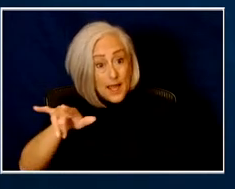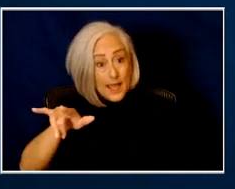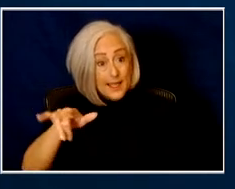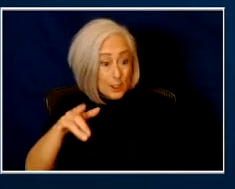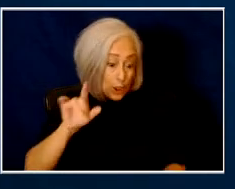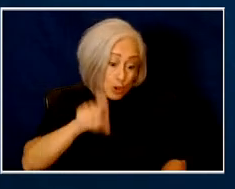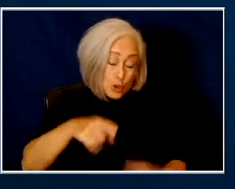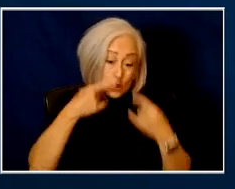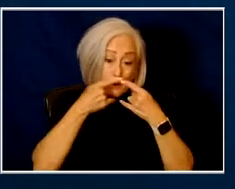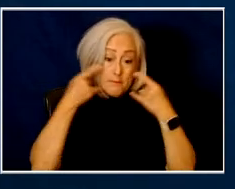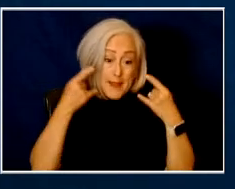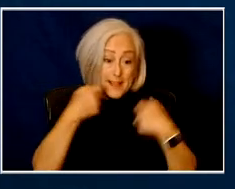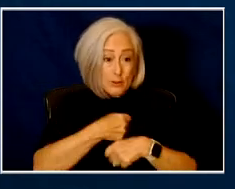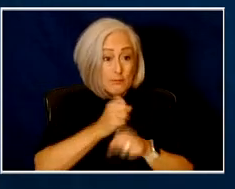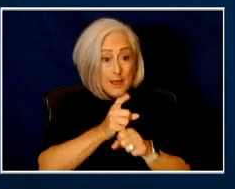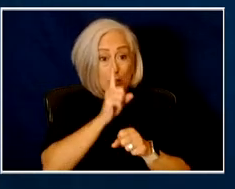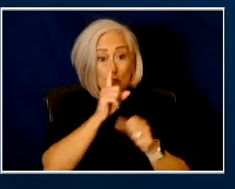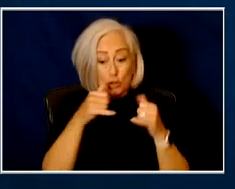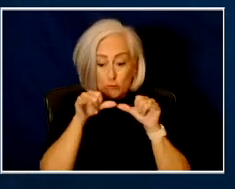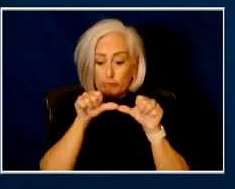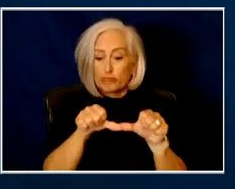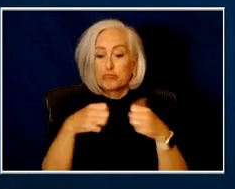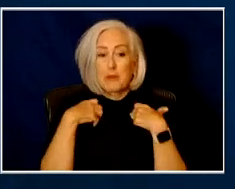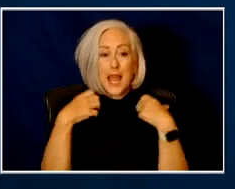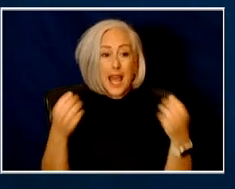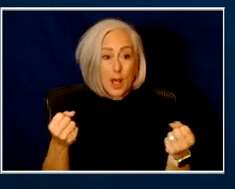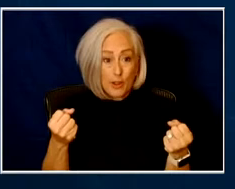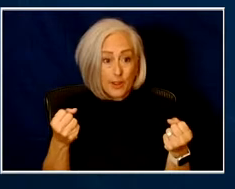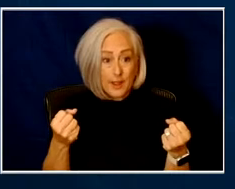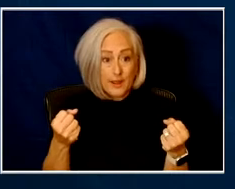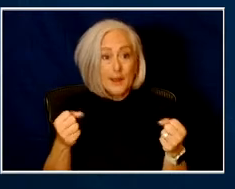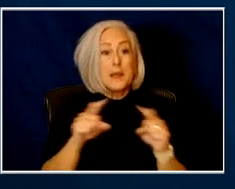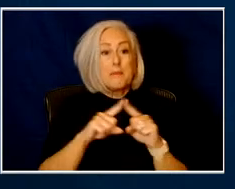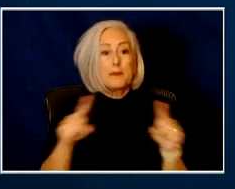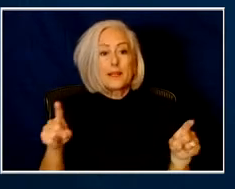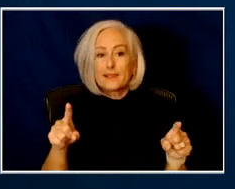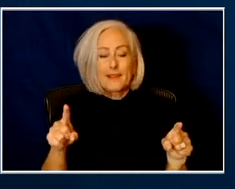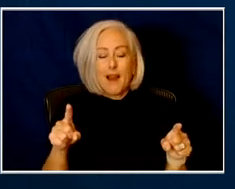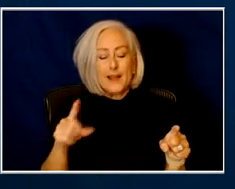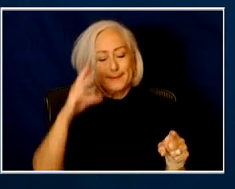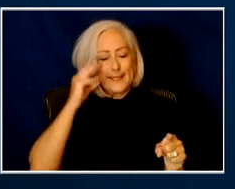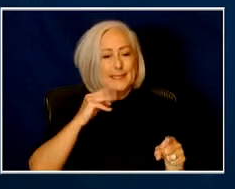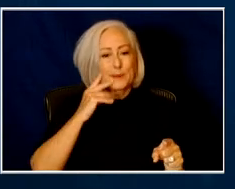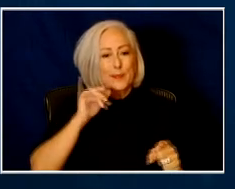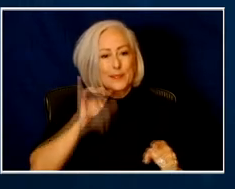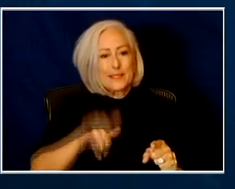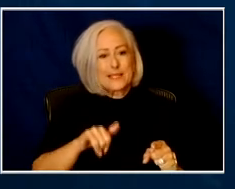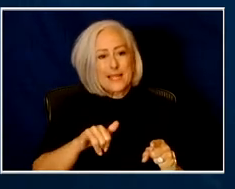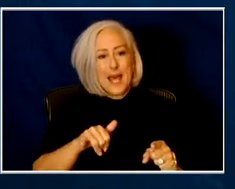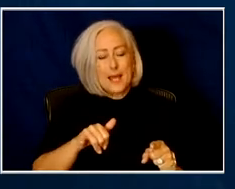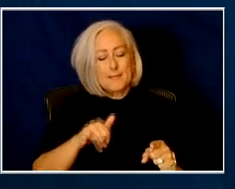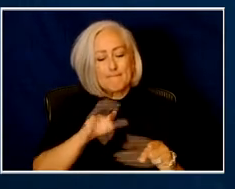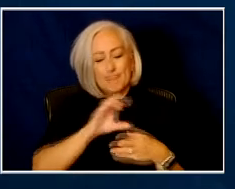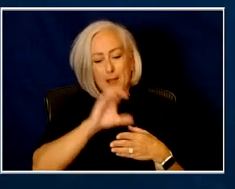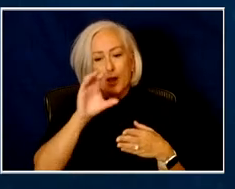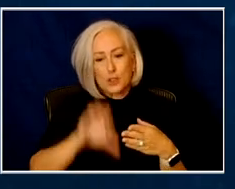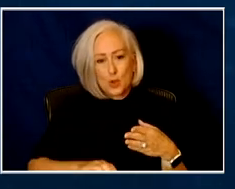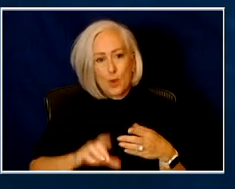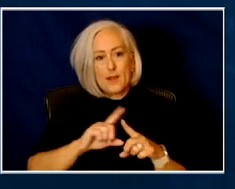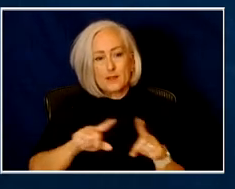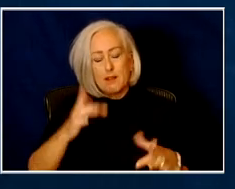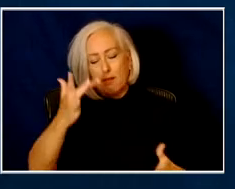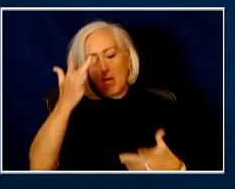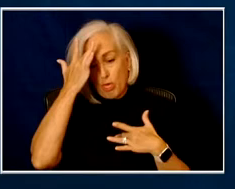traveling to but even much more importantly to not suffer the consequences of that that hospitalization and severe disease so I think